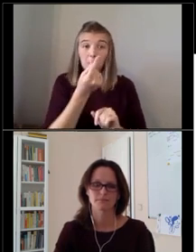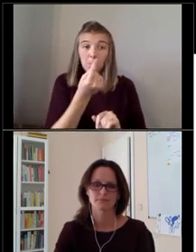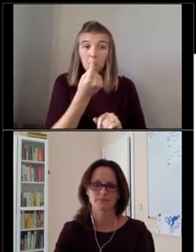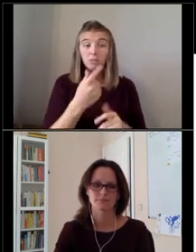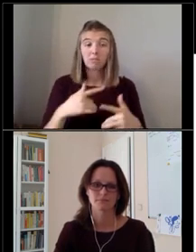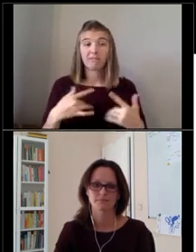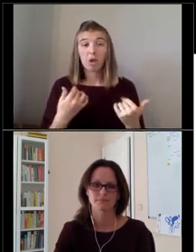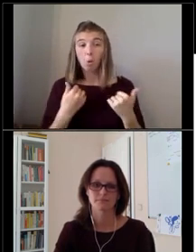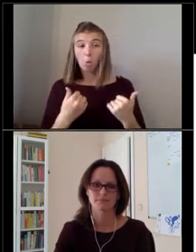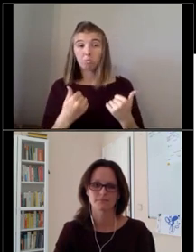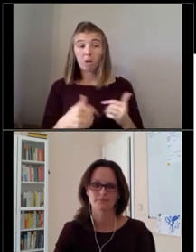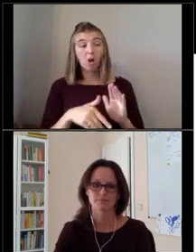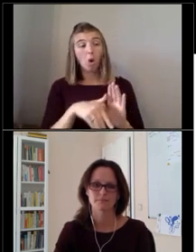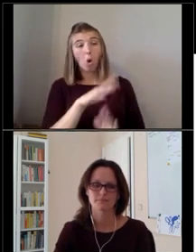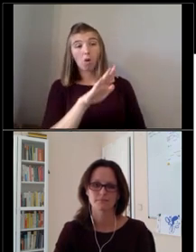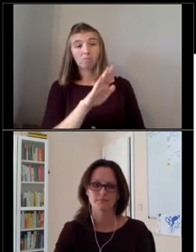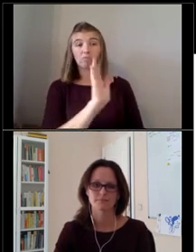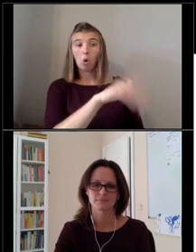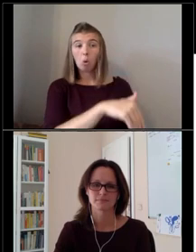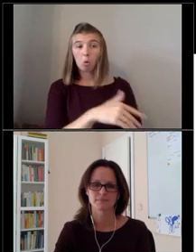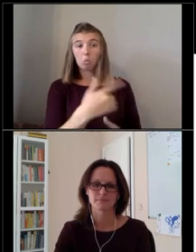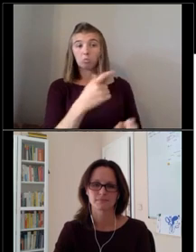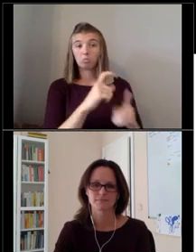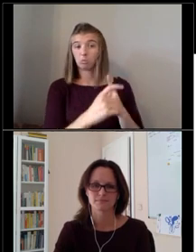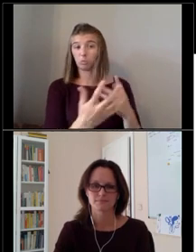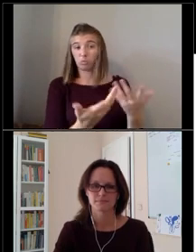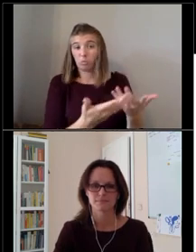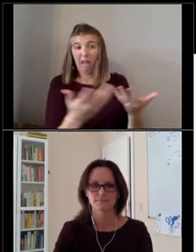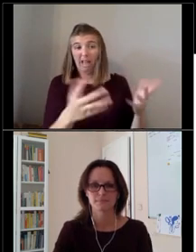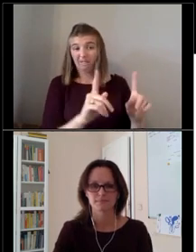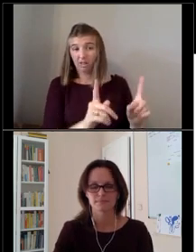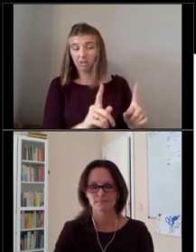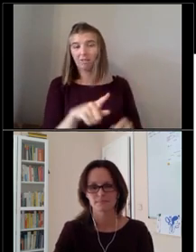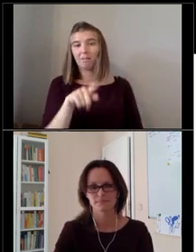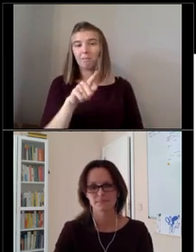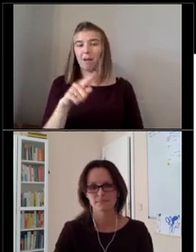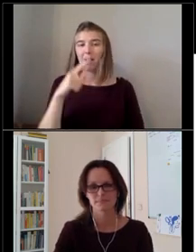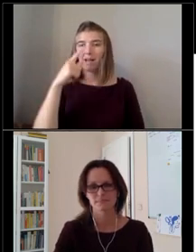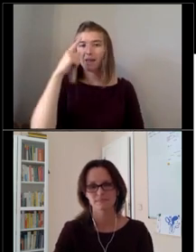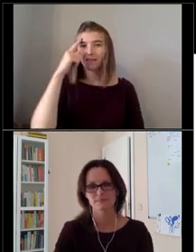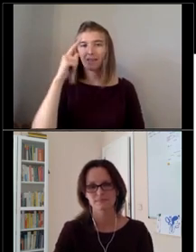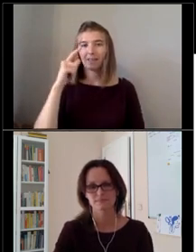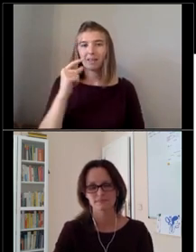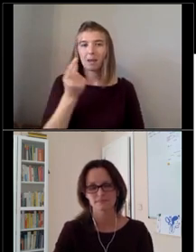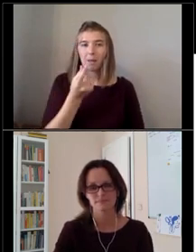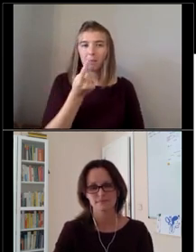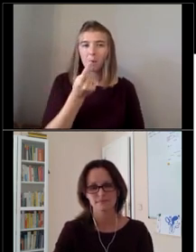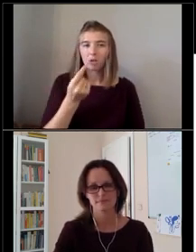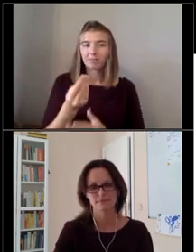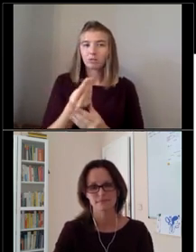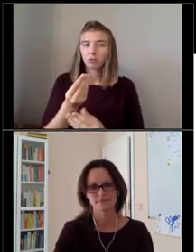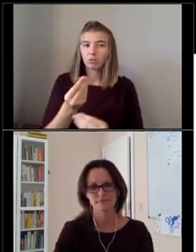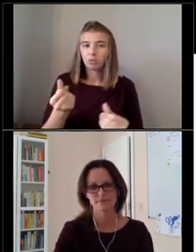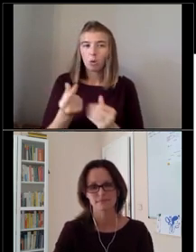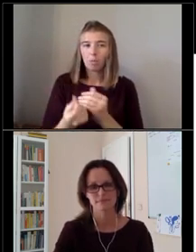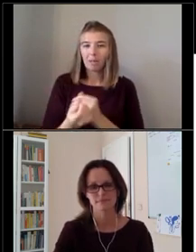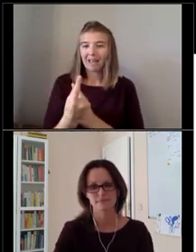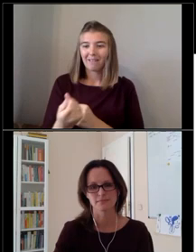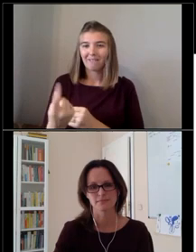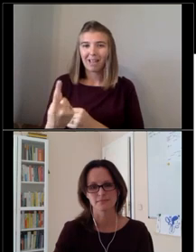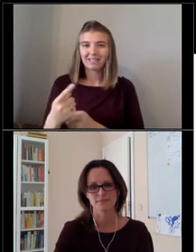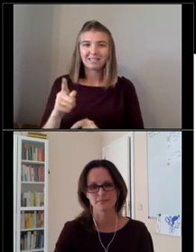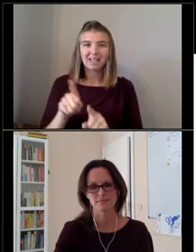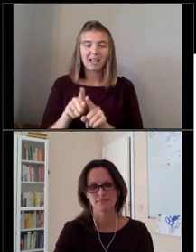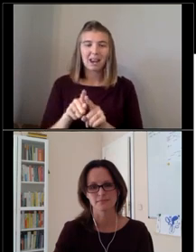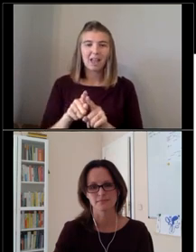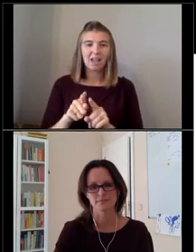thing. But there are scores of people that perhaps want to belong, but they just find some of these events not to their liking. And